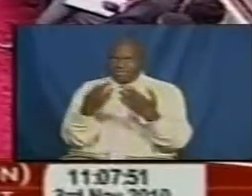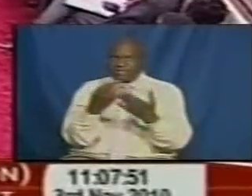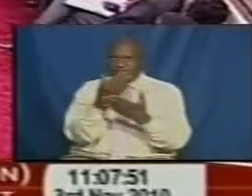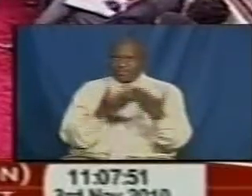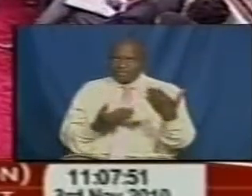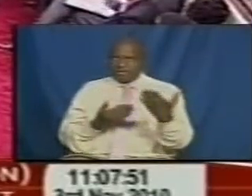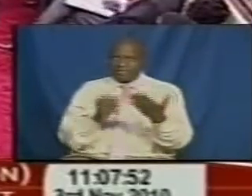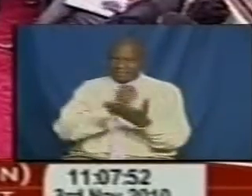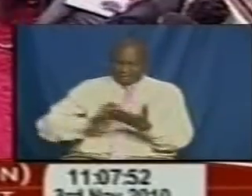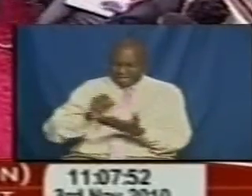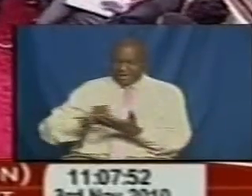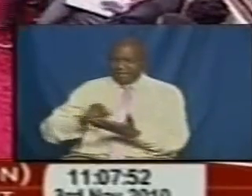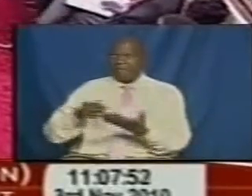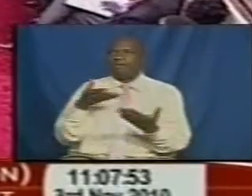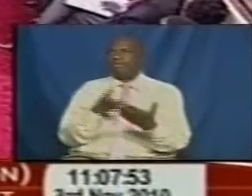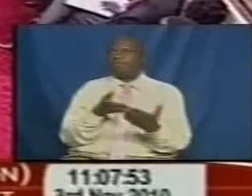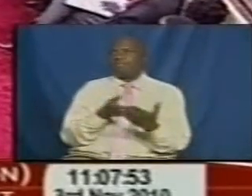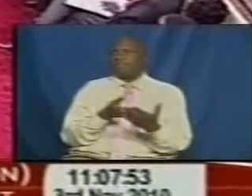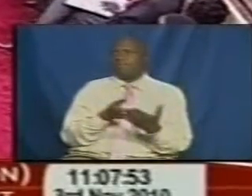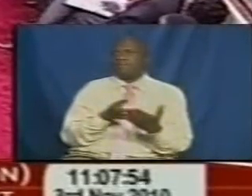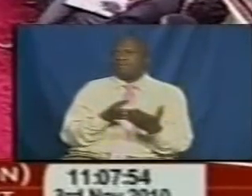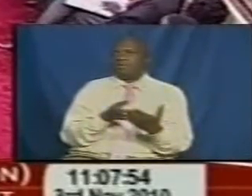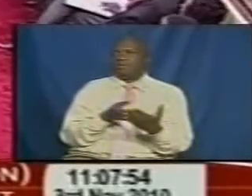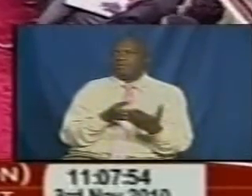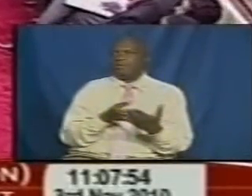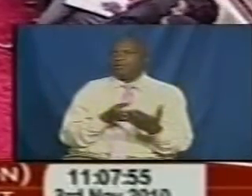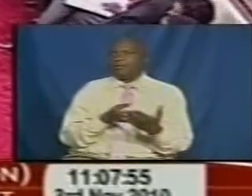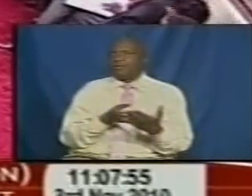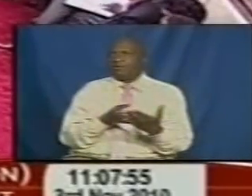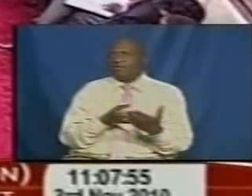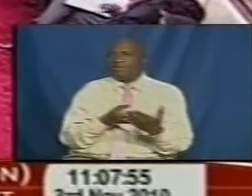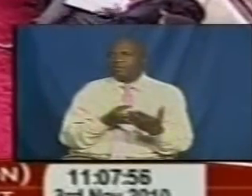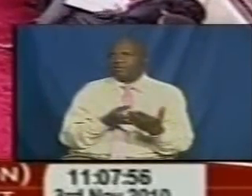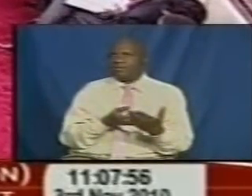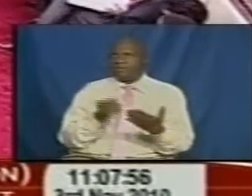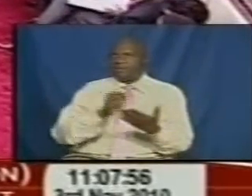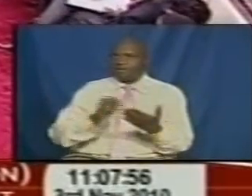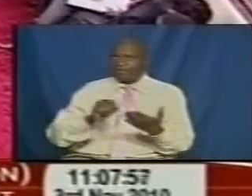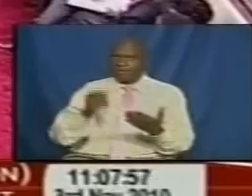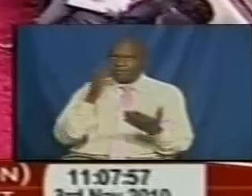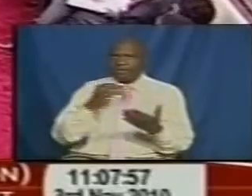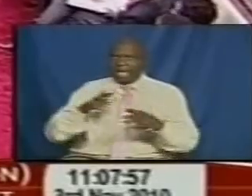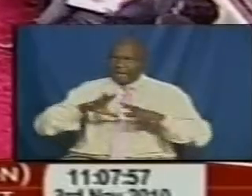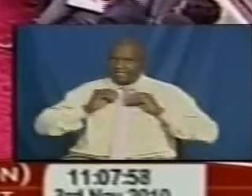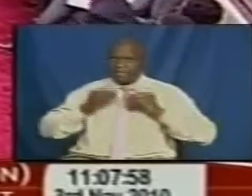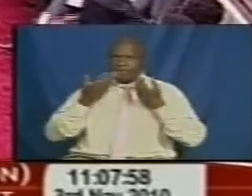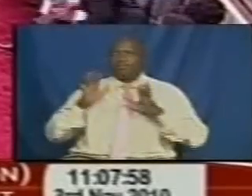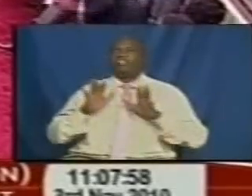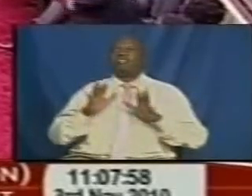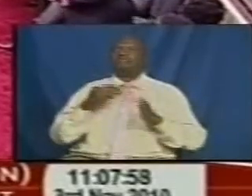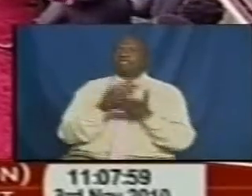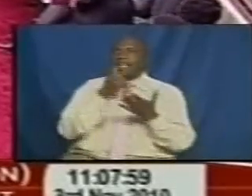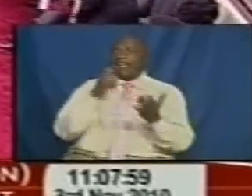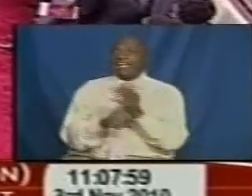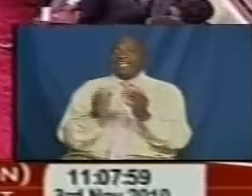Notably, about six ministers, including the leader of government business, Kalonzo Musyoka, were absent during debate and adoption of the report. But as soon